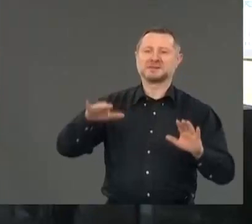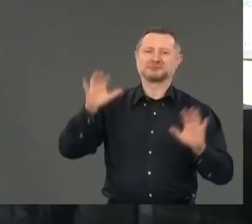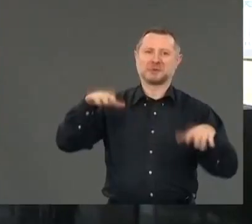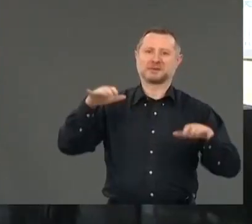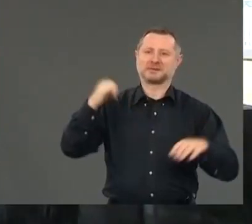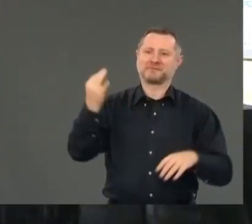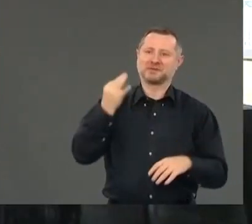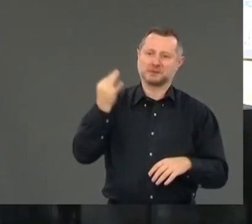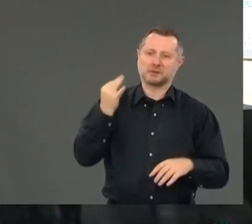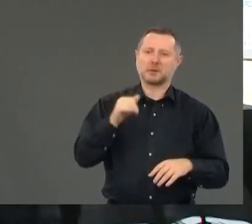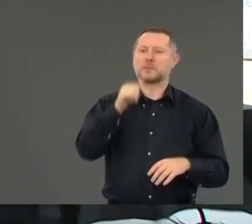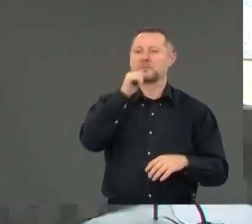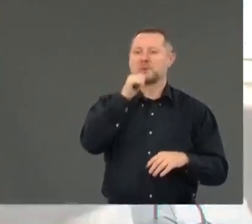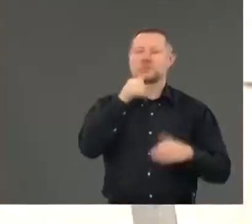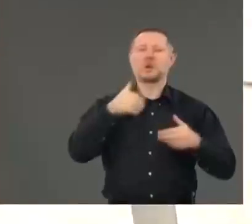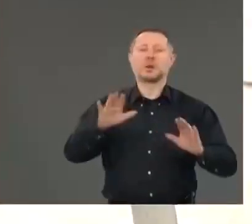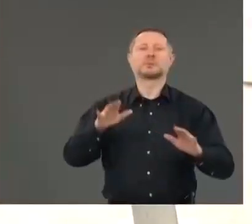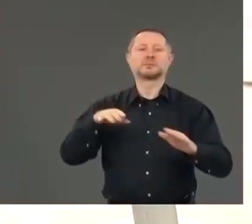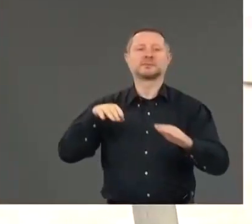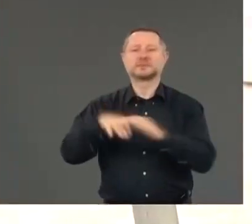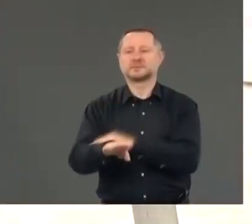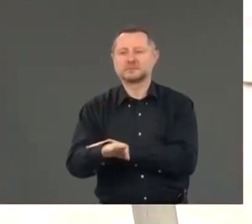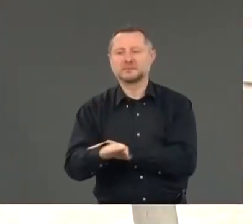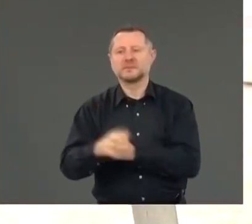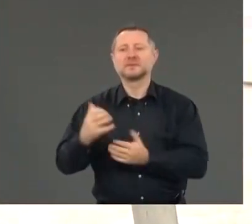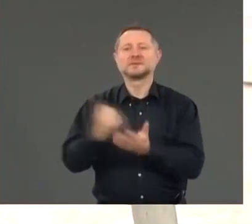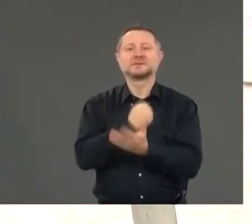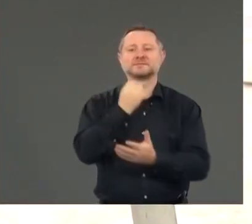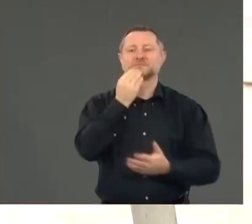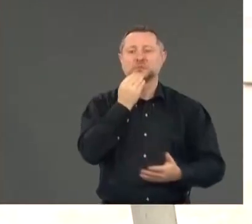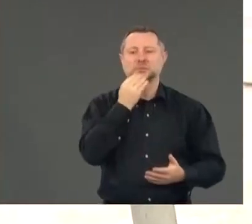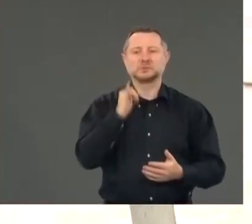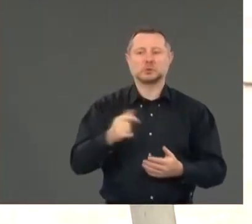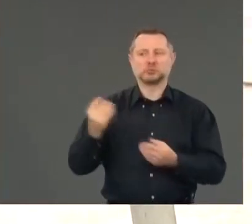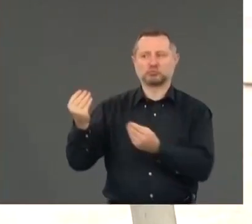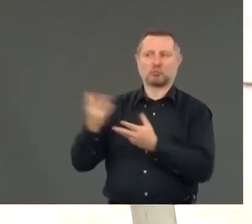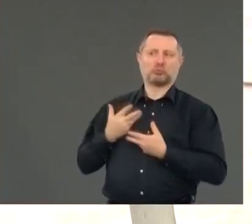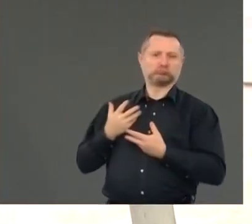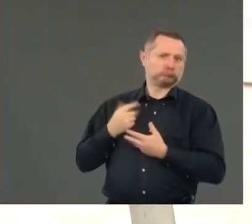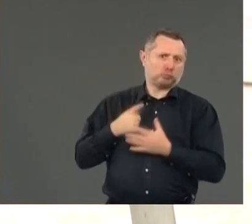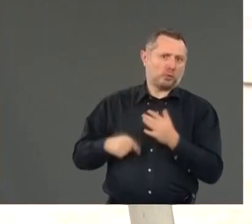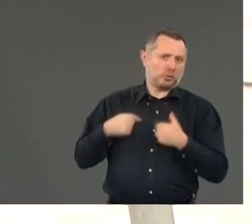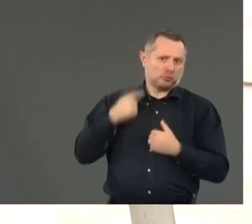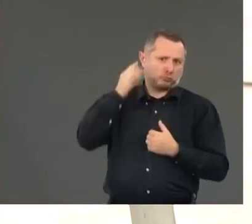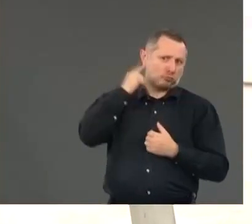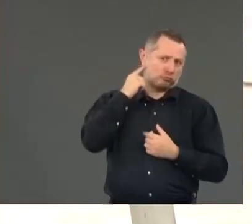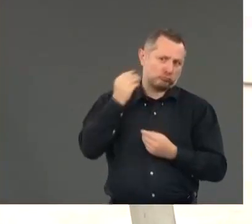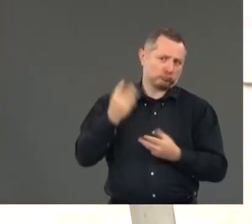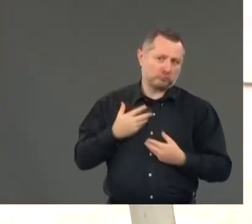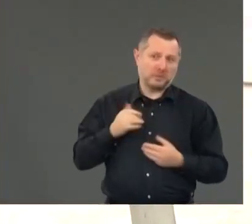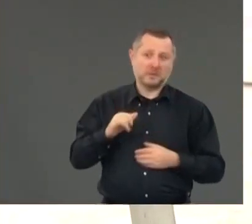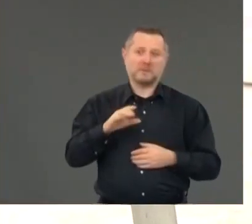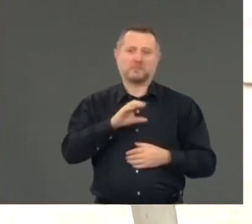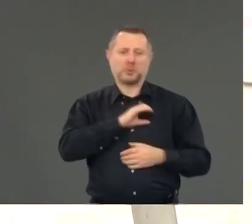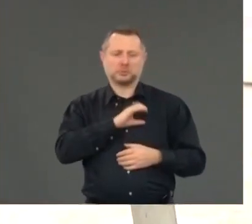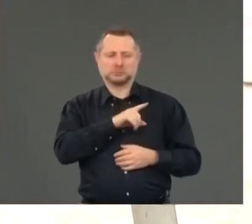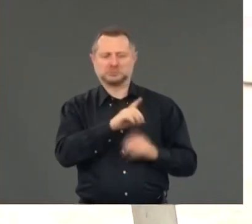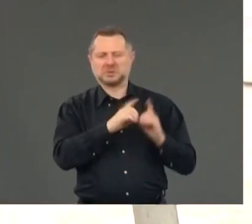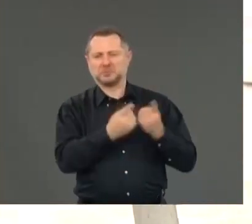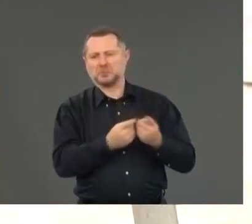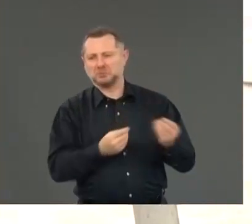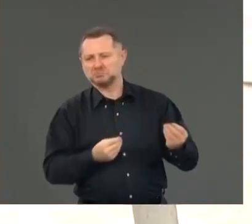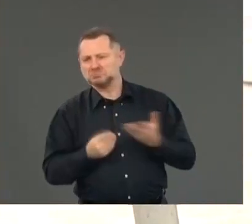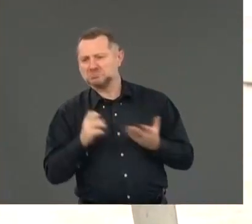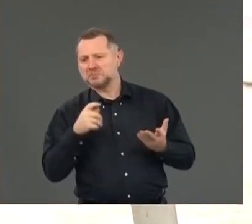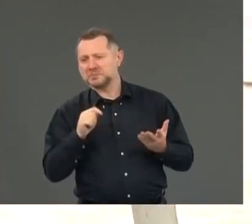allowed patrons to come inside to pick up their food. That's at least the explanation that was conveyed to the Suffolk County Police, and from what I understand, the Suffolk County